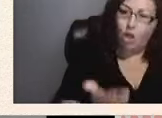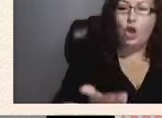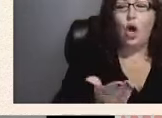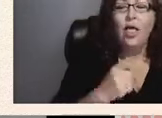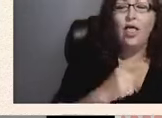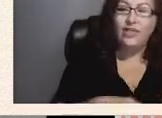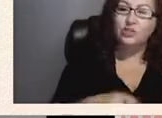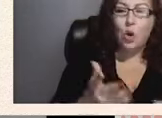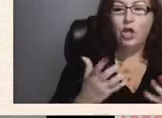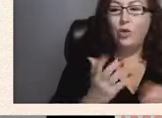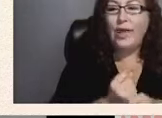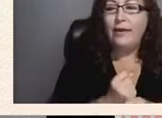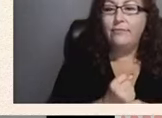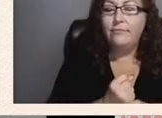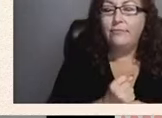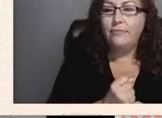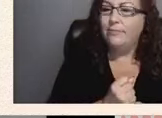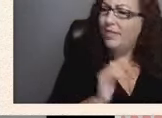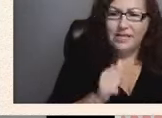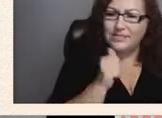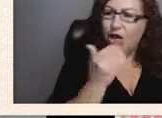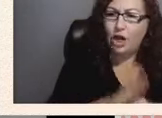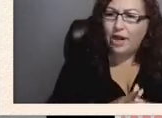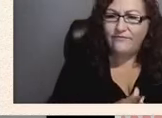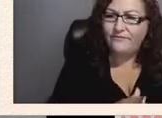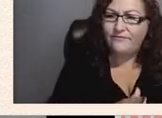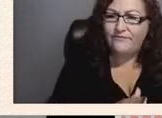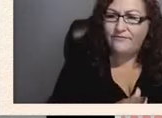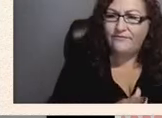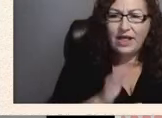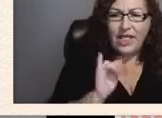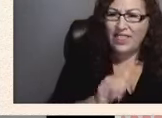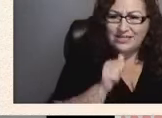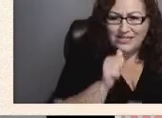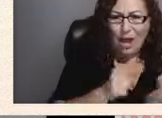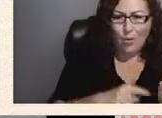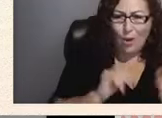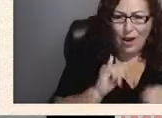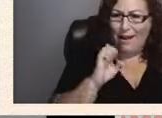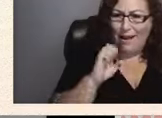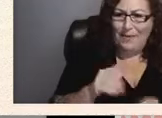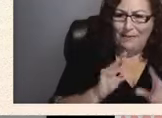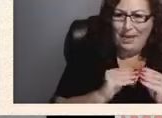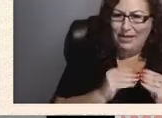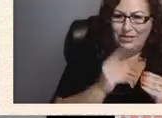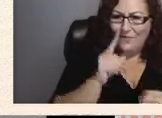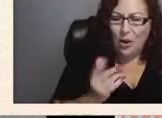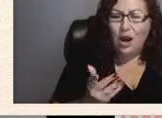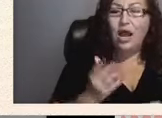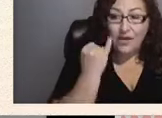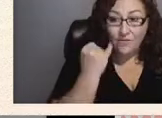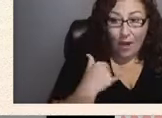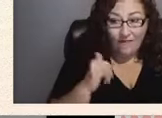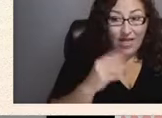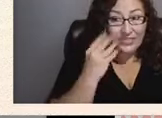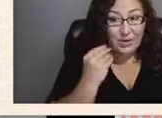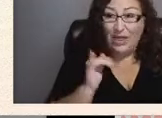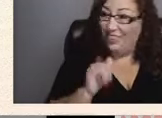get." That's not what an IEP meeting is supposed to be like. So if you have those experiences, that is not